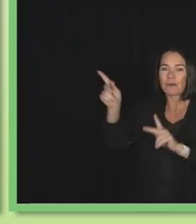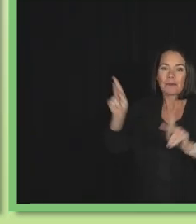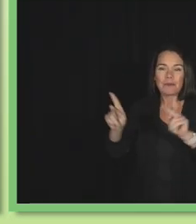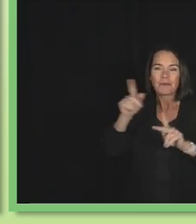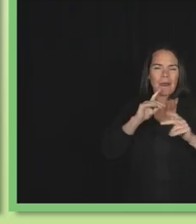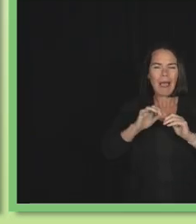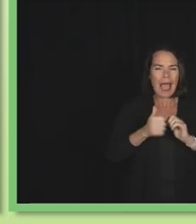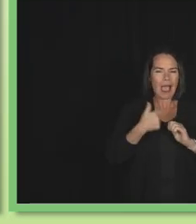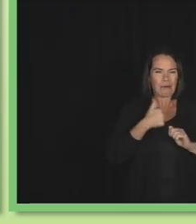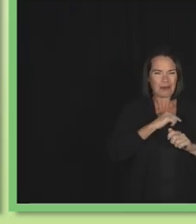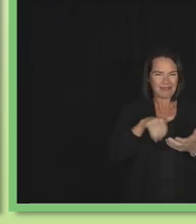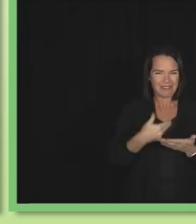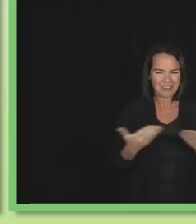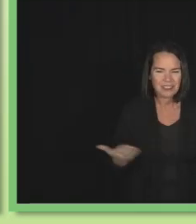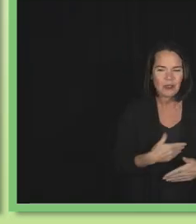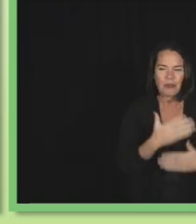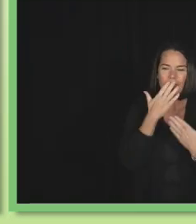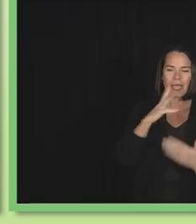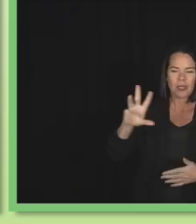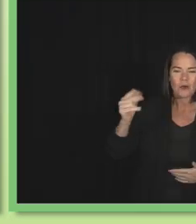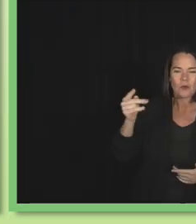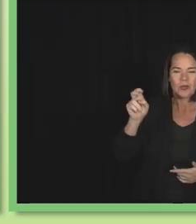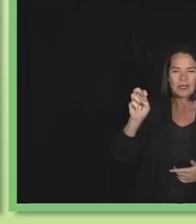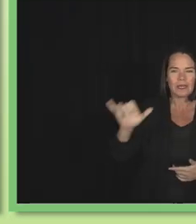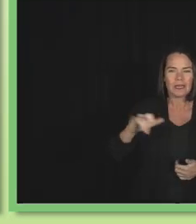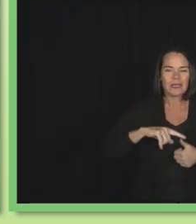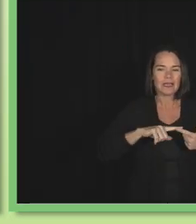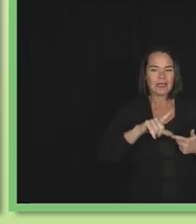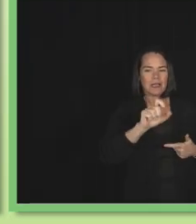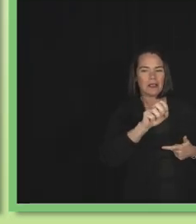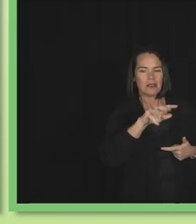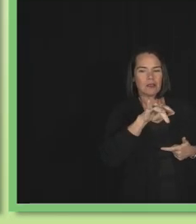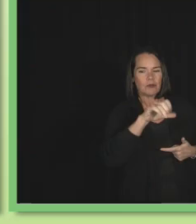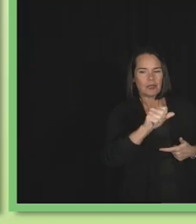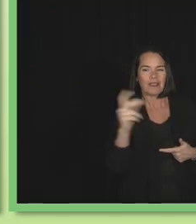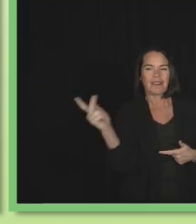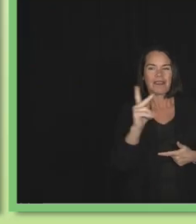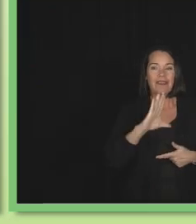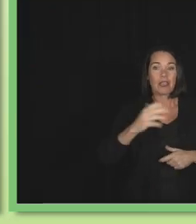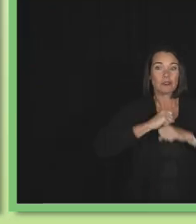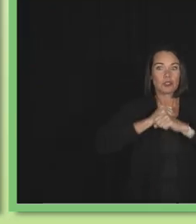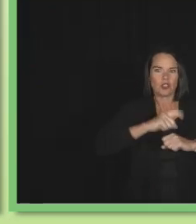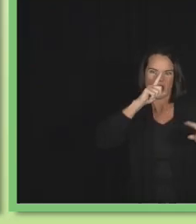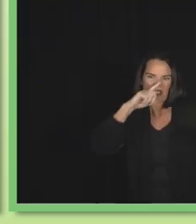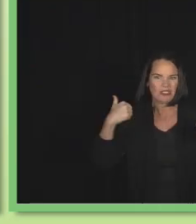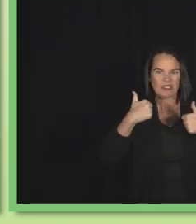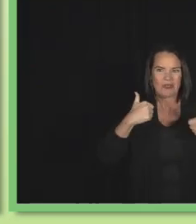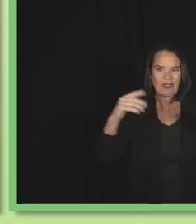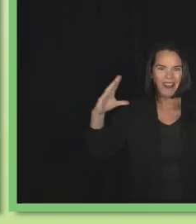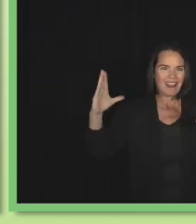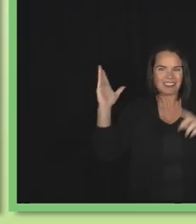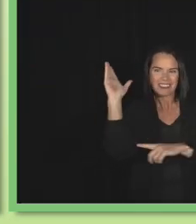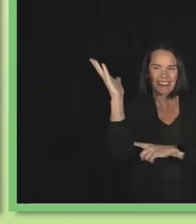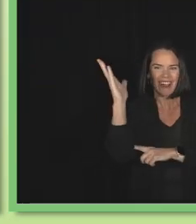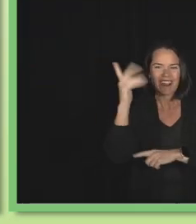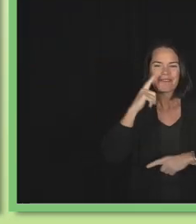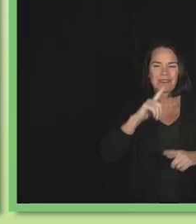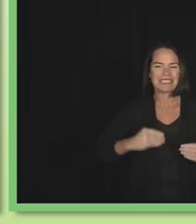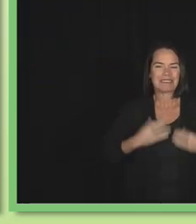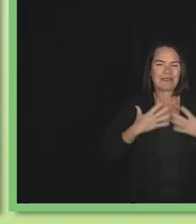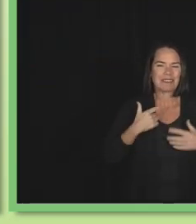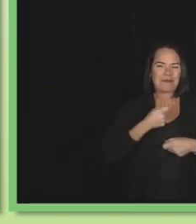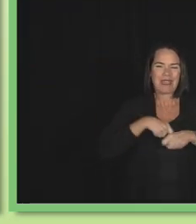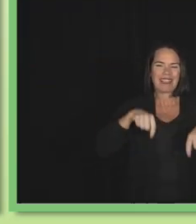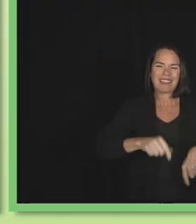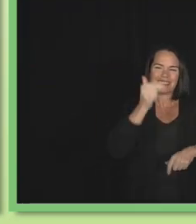thank you to Whitney and Lewis, whose Security Showdown talk at KubeCon a few years ago inspired us to make this